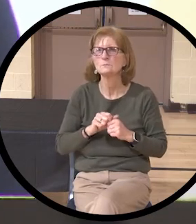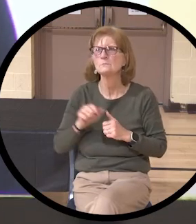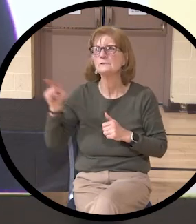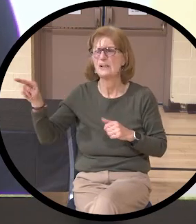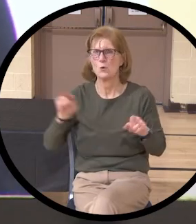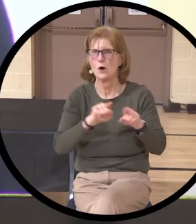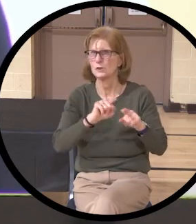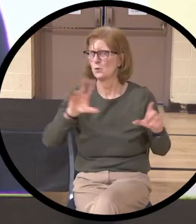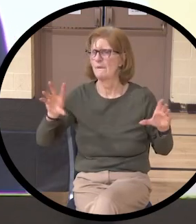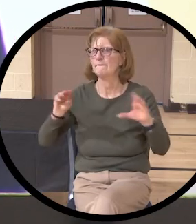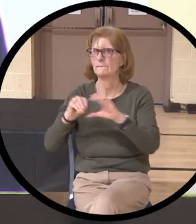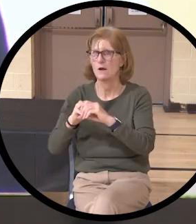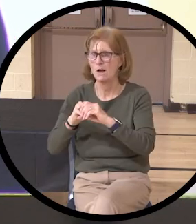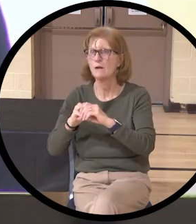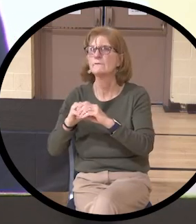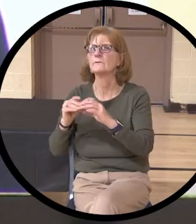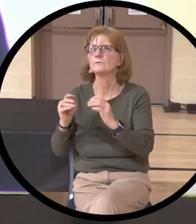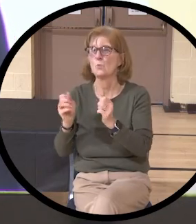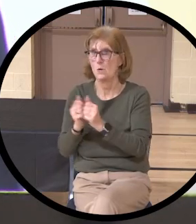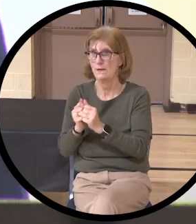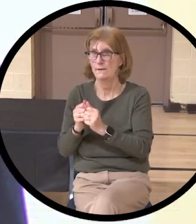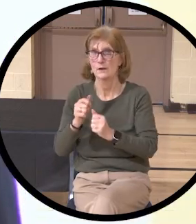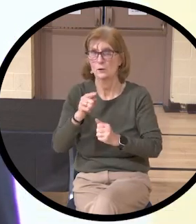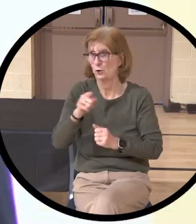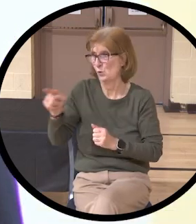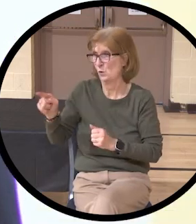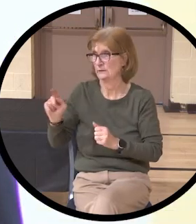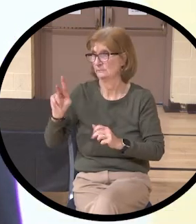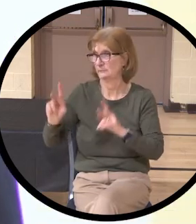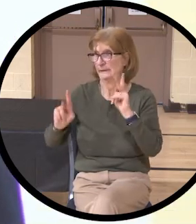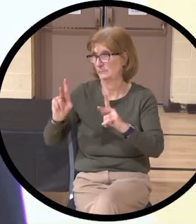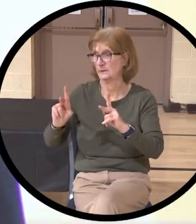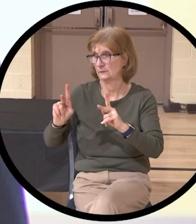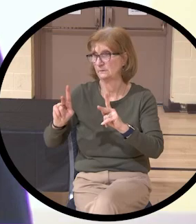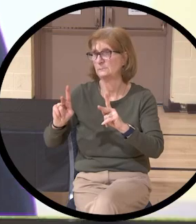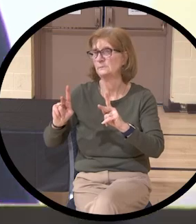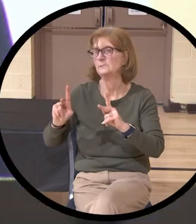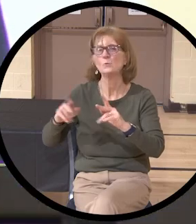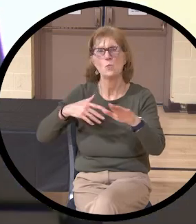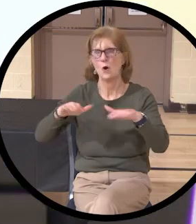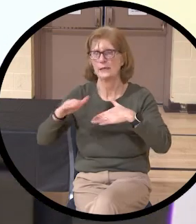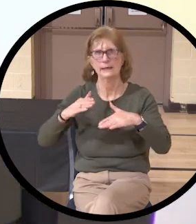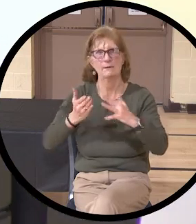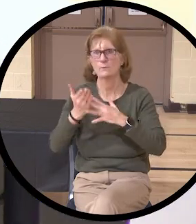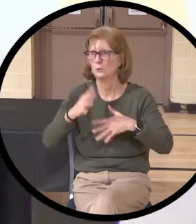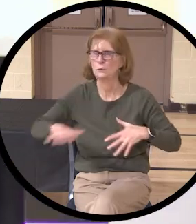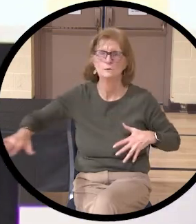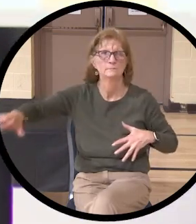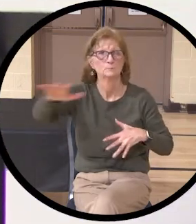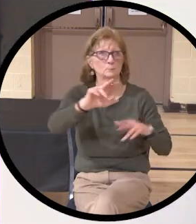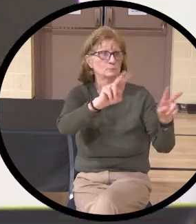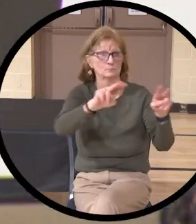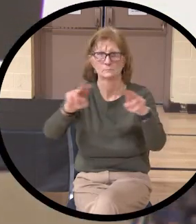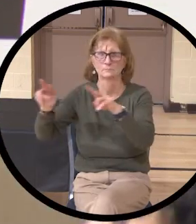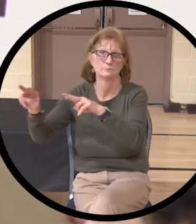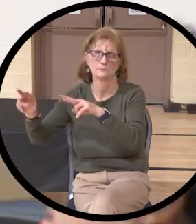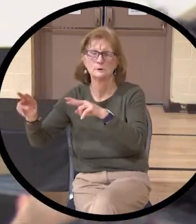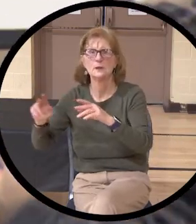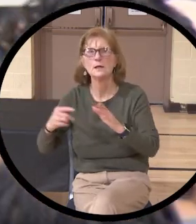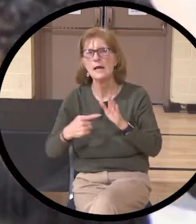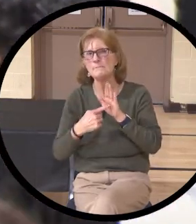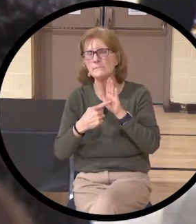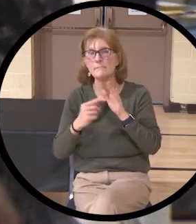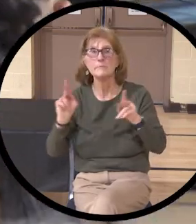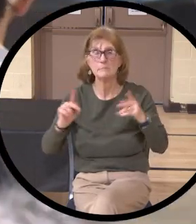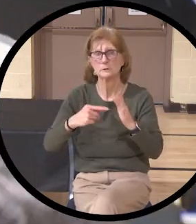with representation from Councilwoman Gross's office. We had over a dozen neighbors show up and walk the entire corridor. People pointed out areas